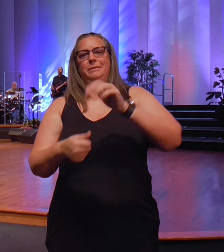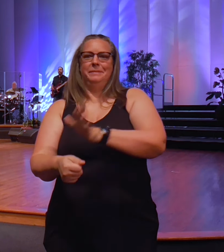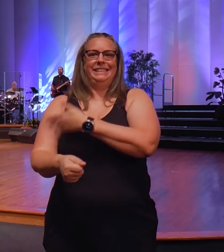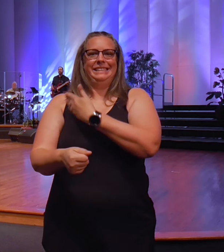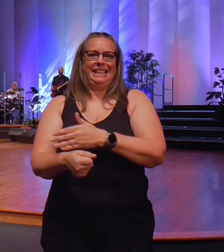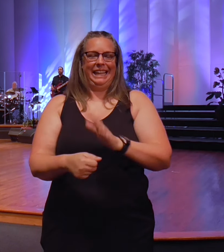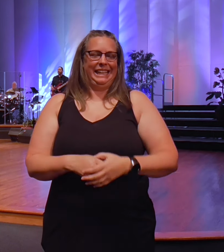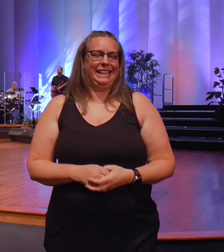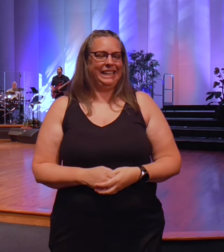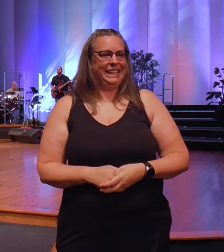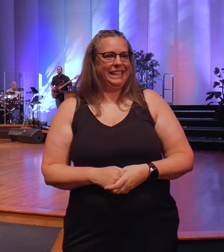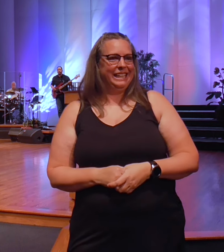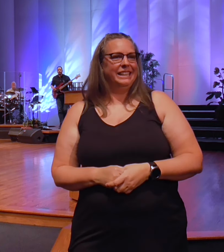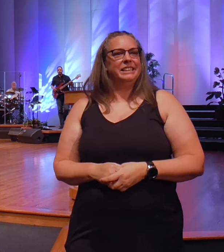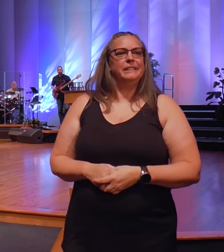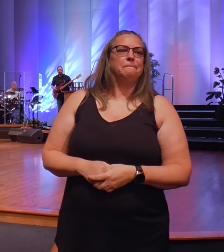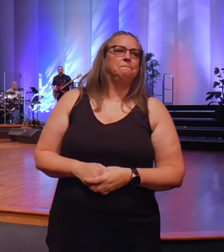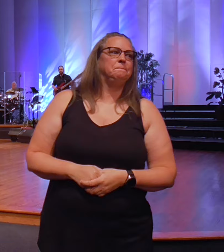of that.